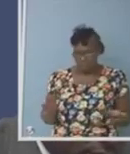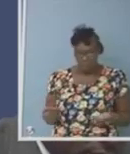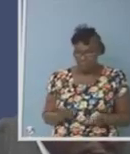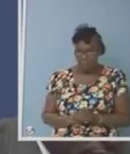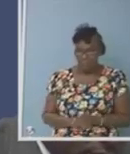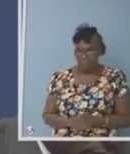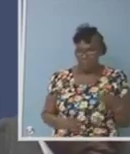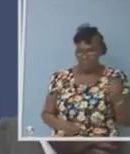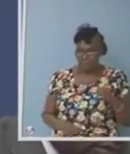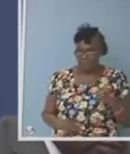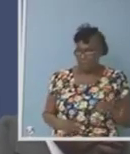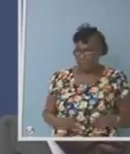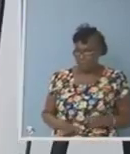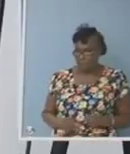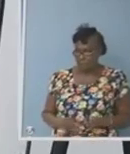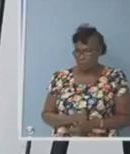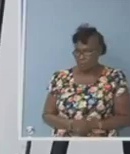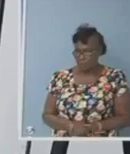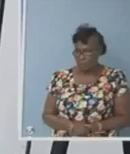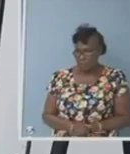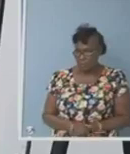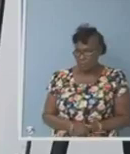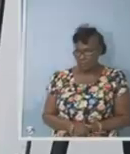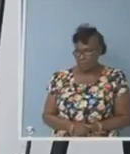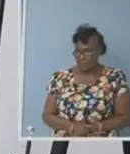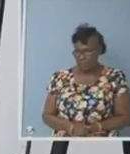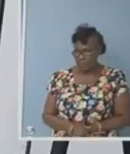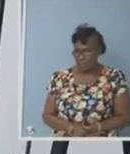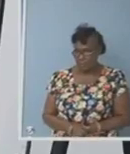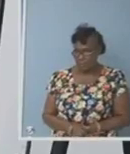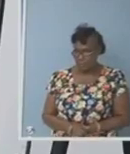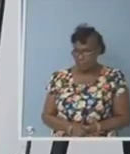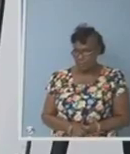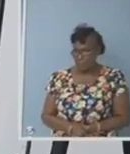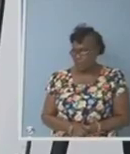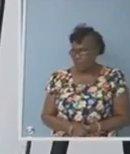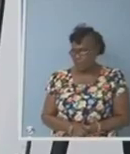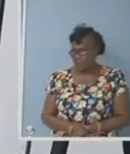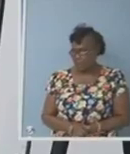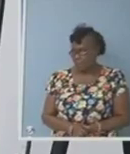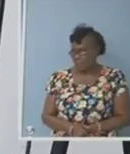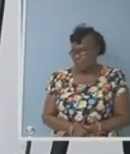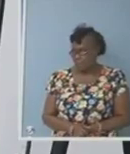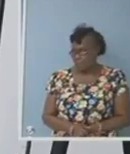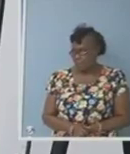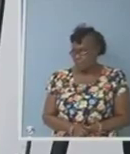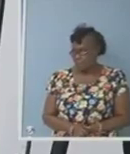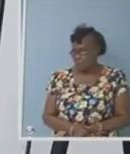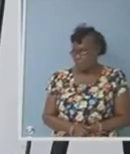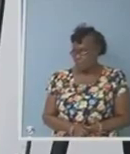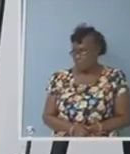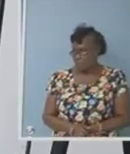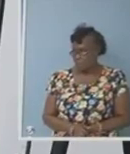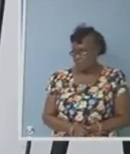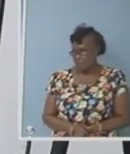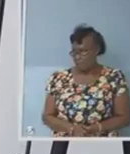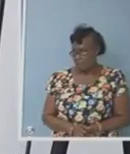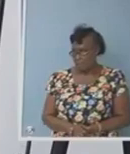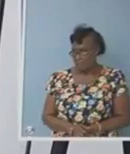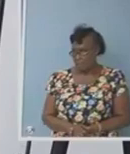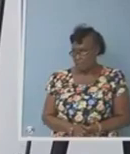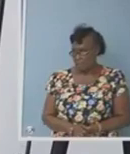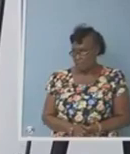recent occurrence? This took place prior to the return of those in Trinidad. This would have happened over the